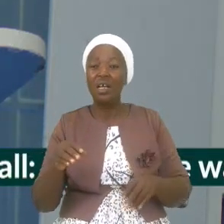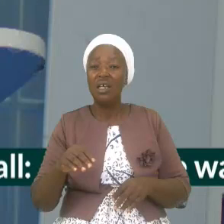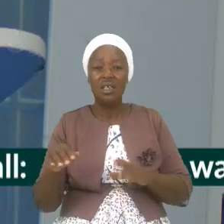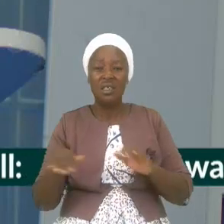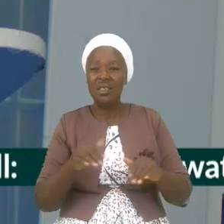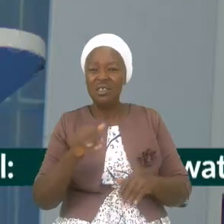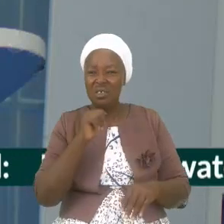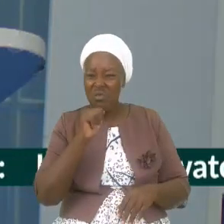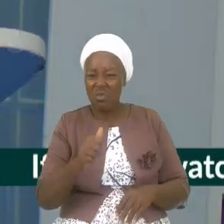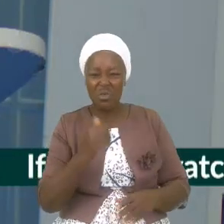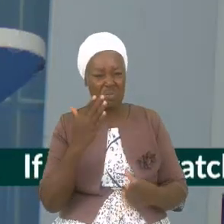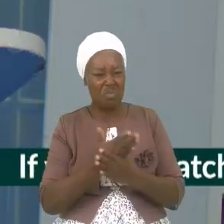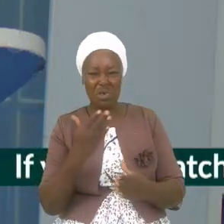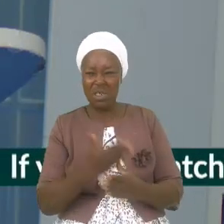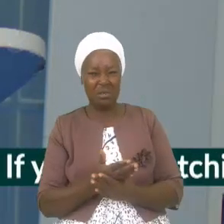to them.